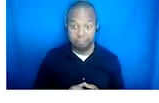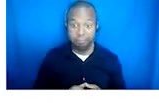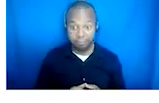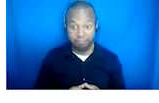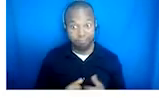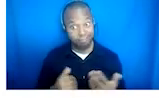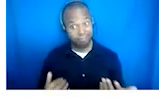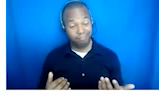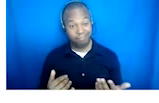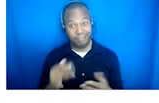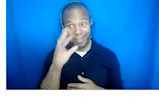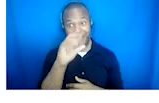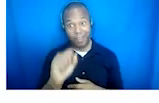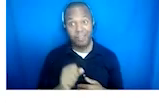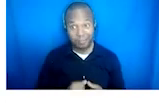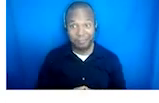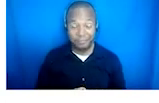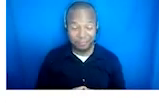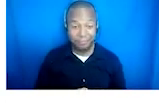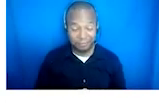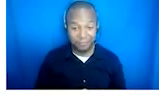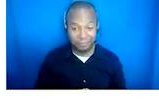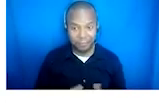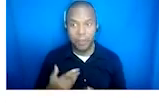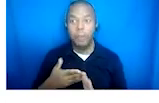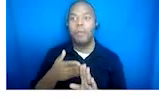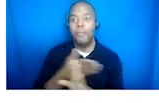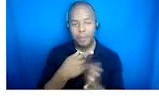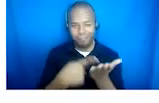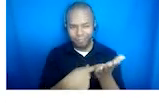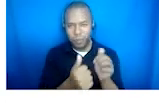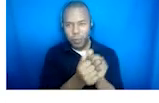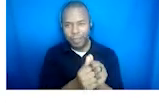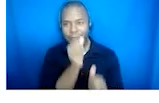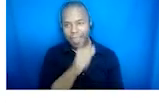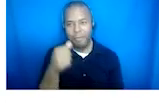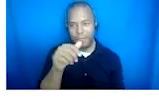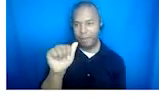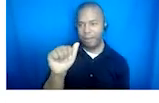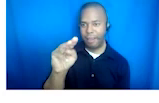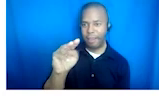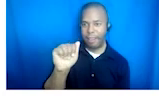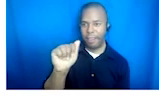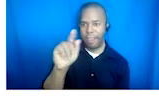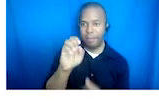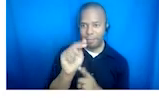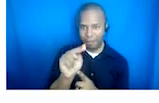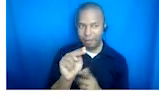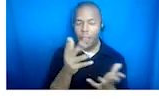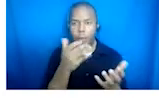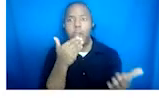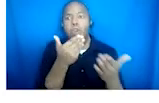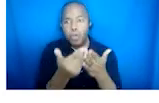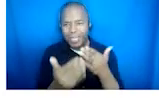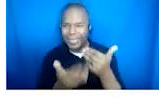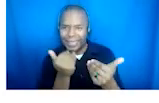That's pretty amazing. It is like they consulted with Amazon to kind of get that experience to see